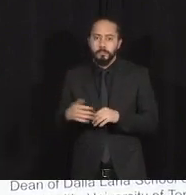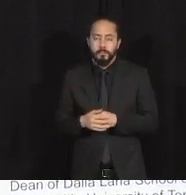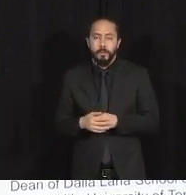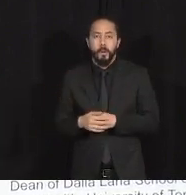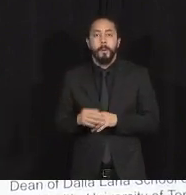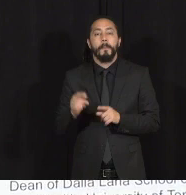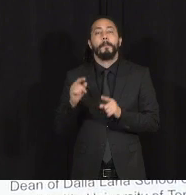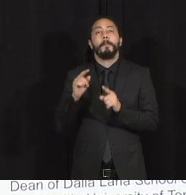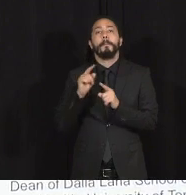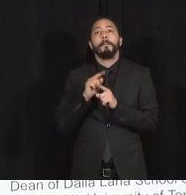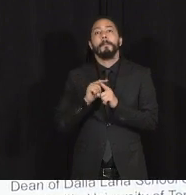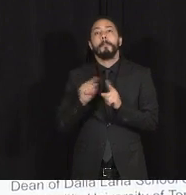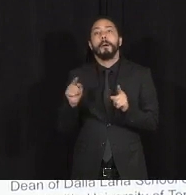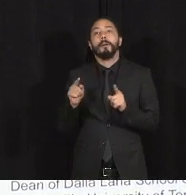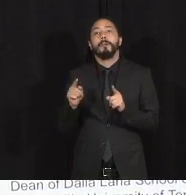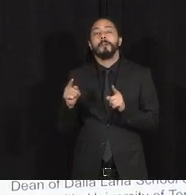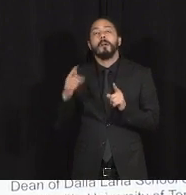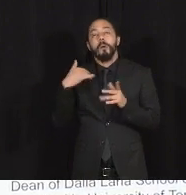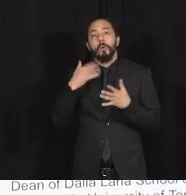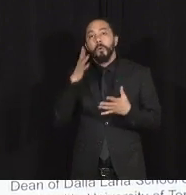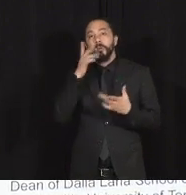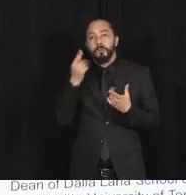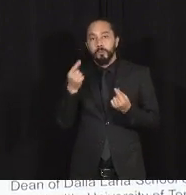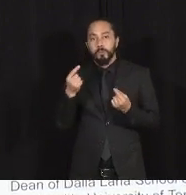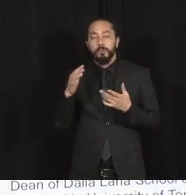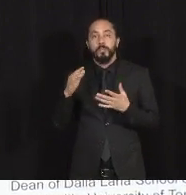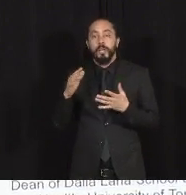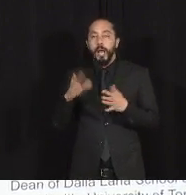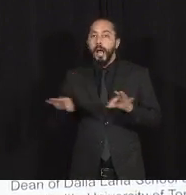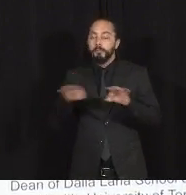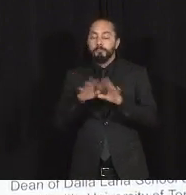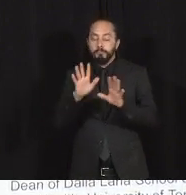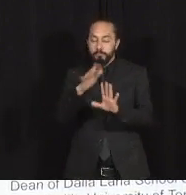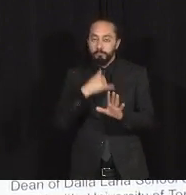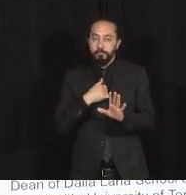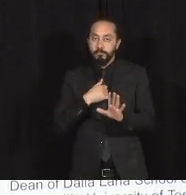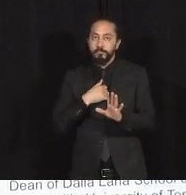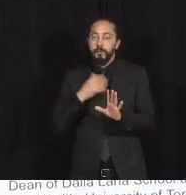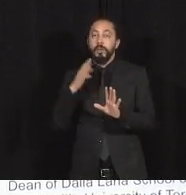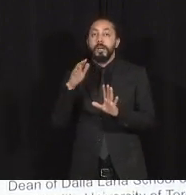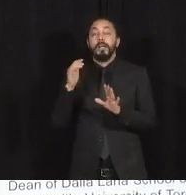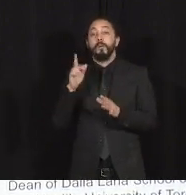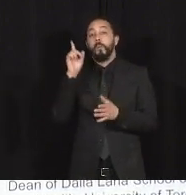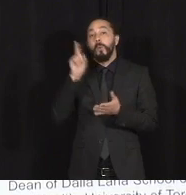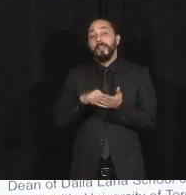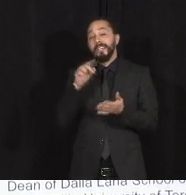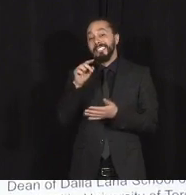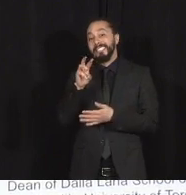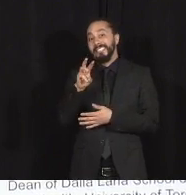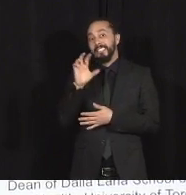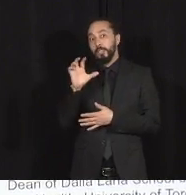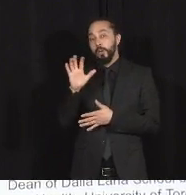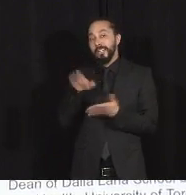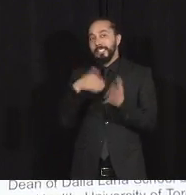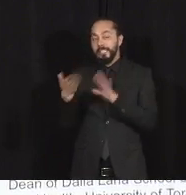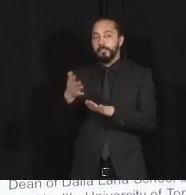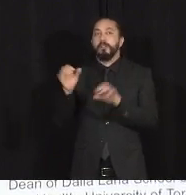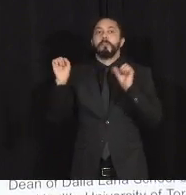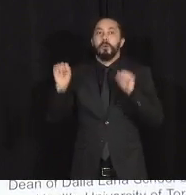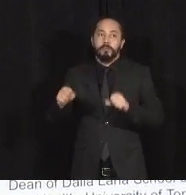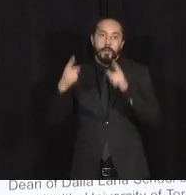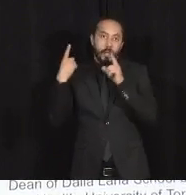significant, actually I misspoke, 1,600 deaths that would have occurred from cases that developed during the month of